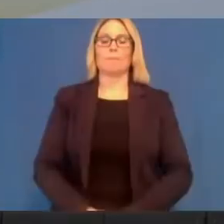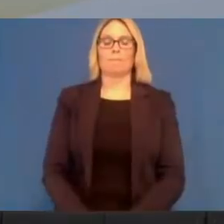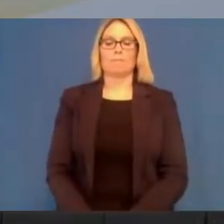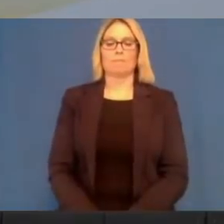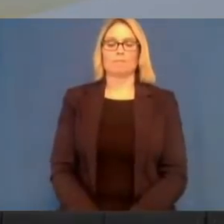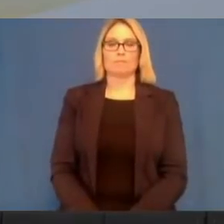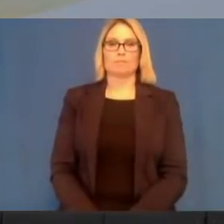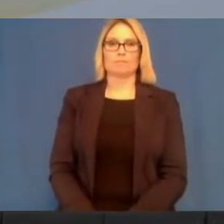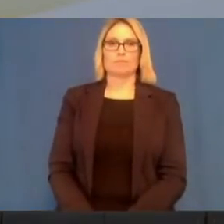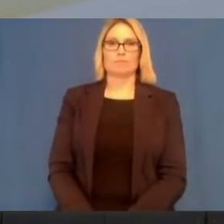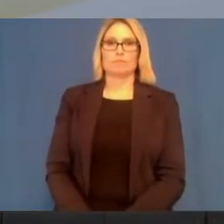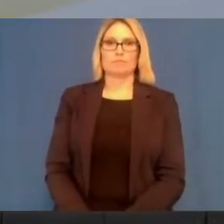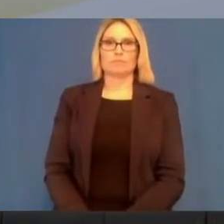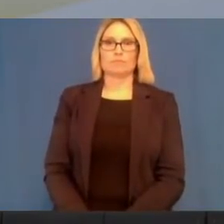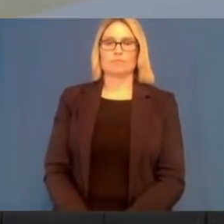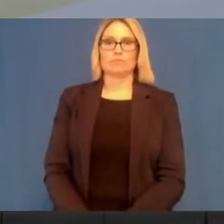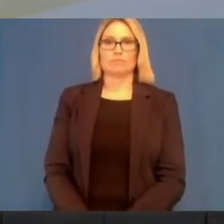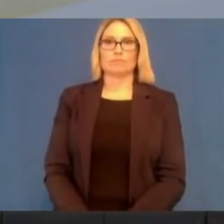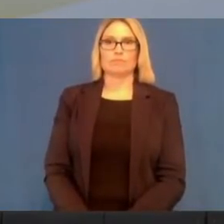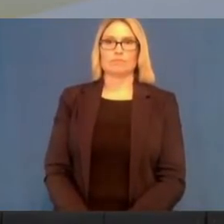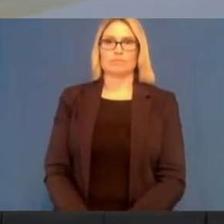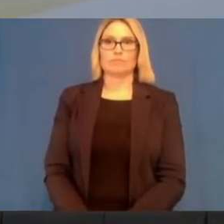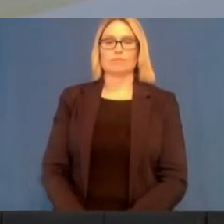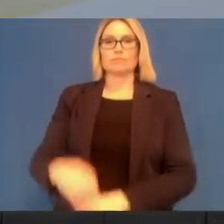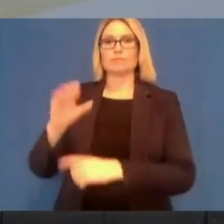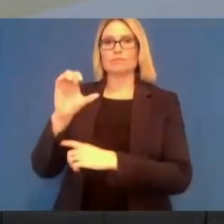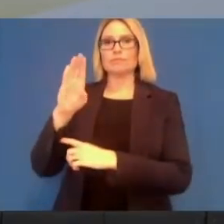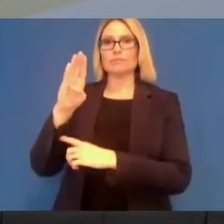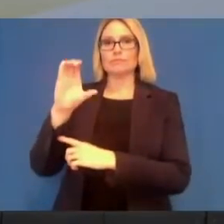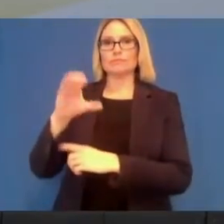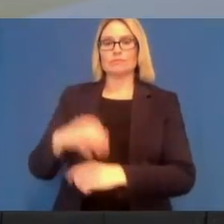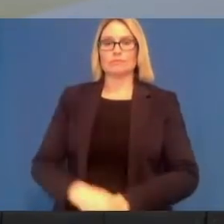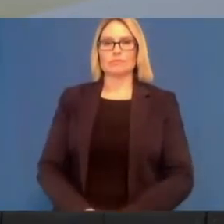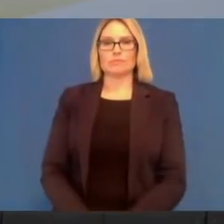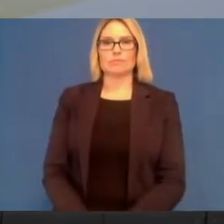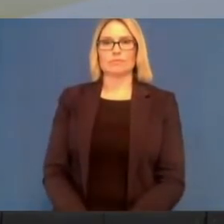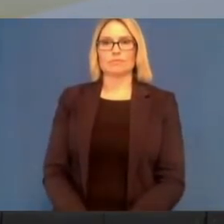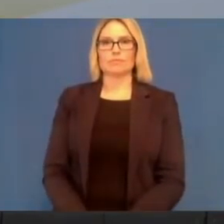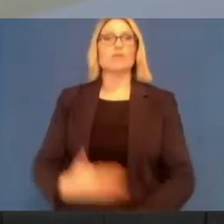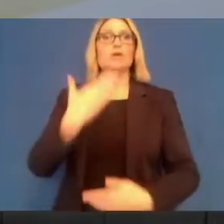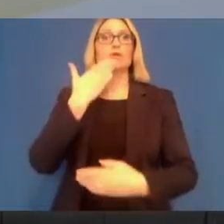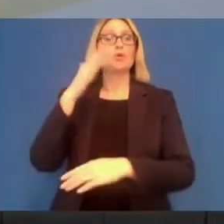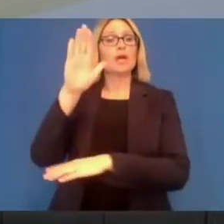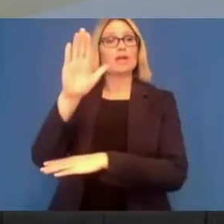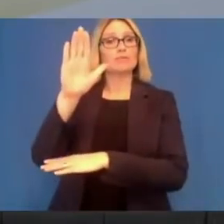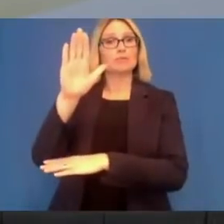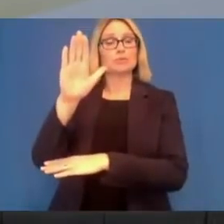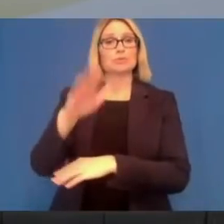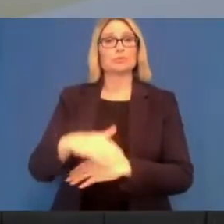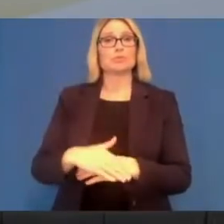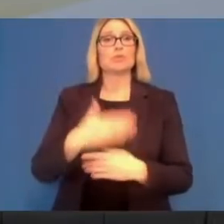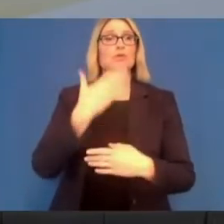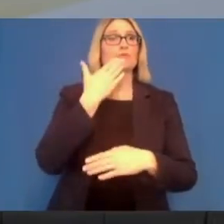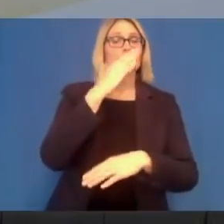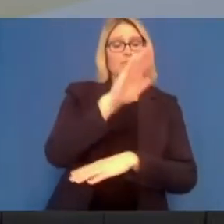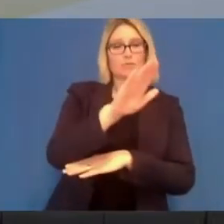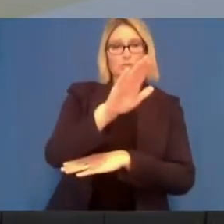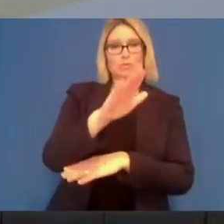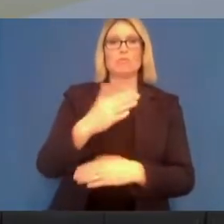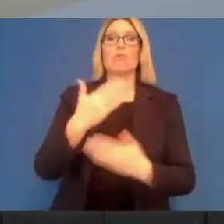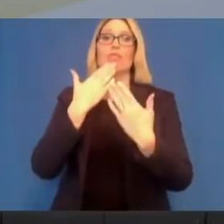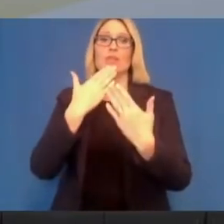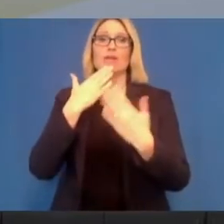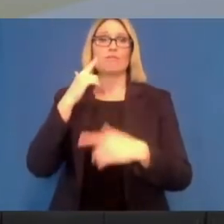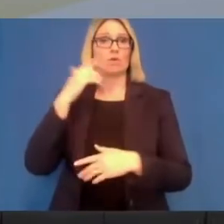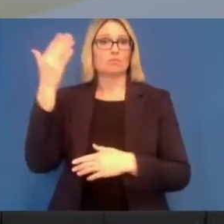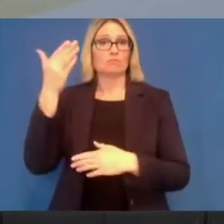Wayne Thibodeau, CBC. Good afternoon, Premier King and Dr. Heather Morrison, and thanks so much for doing this